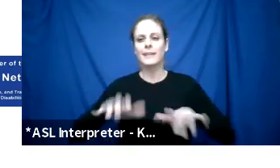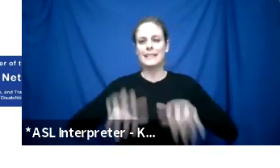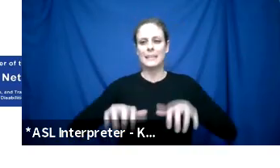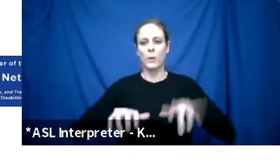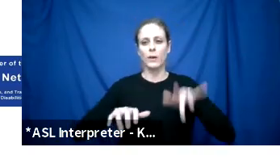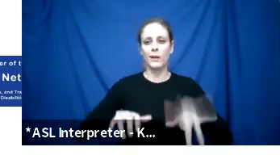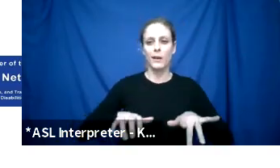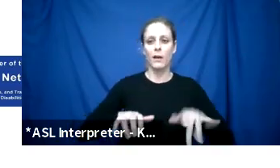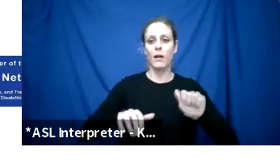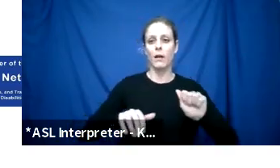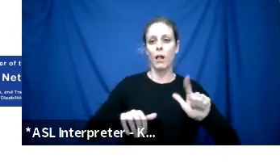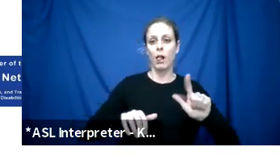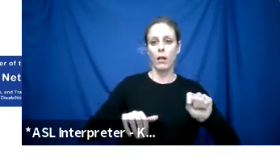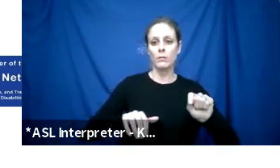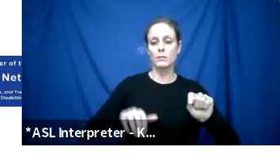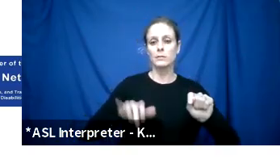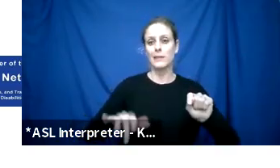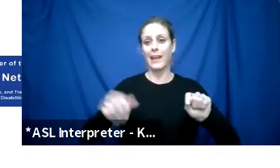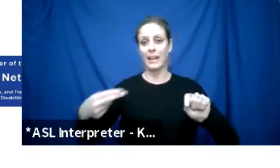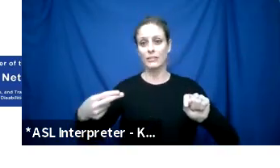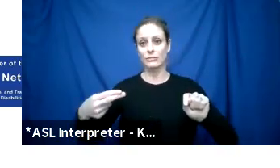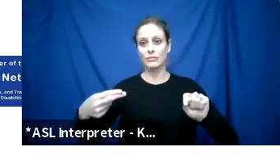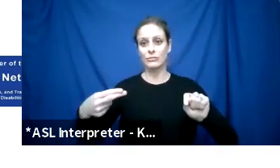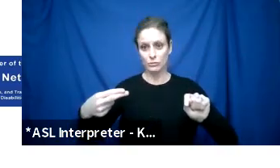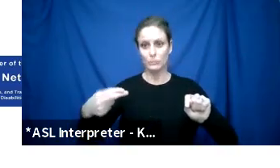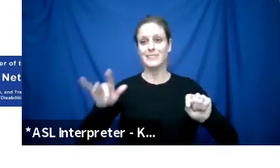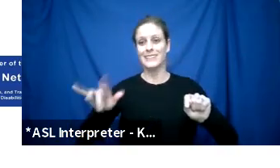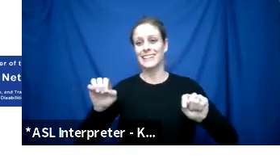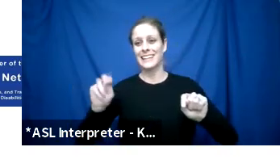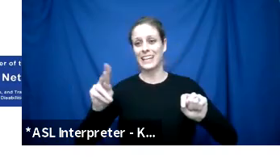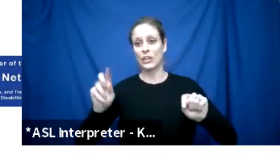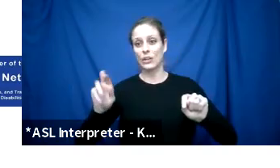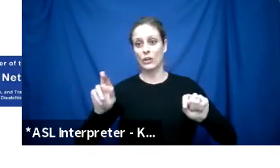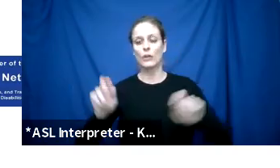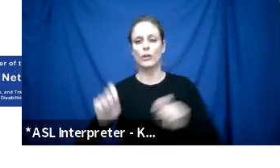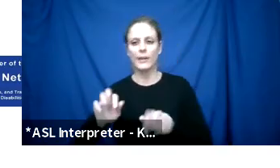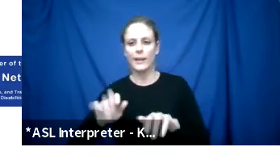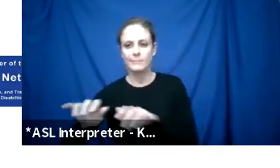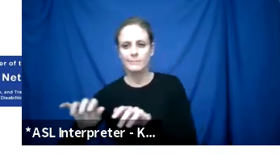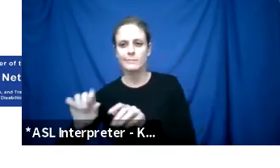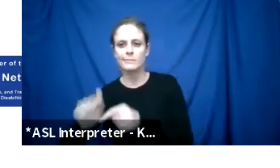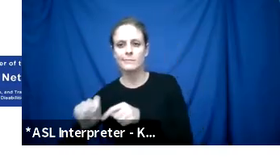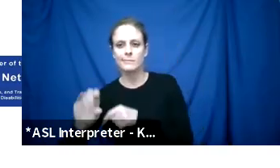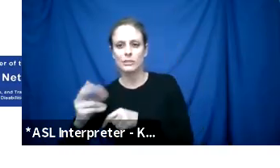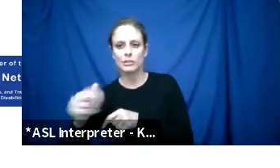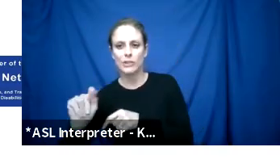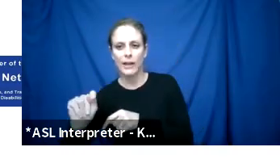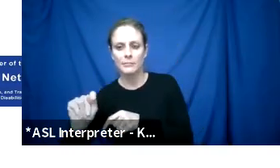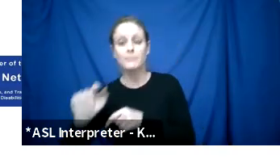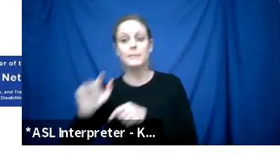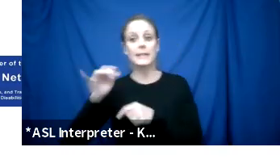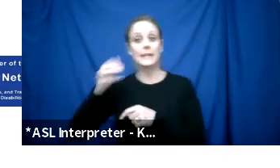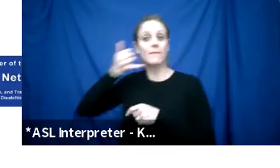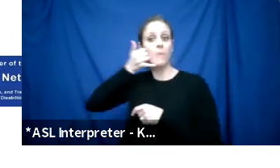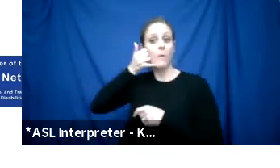to use the chat area if you are using keyboard only. If you are listening by phone and not logged into